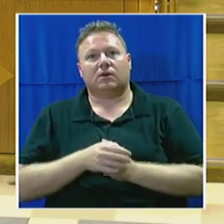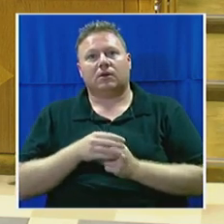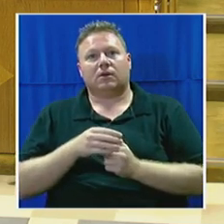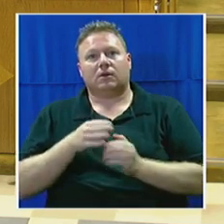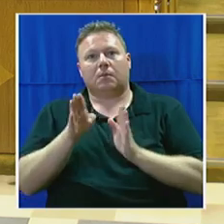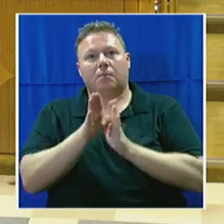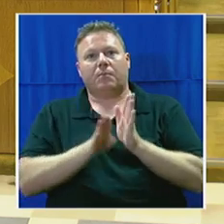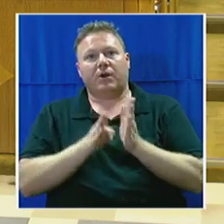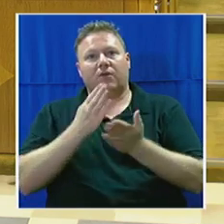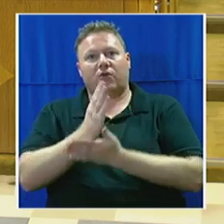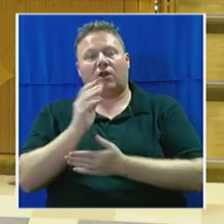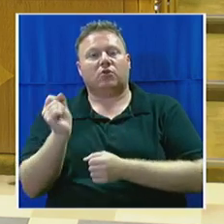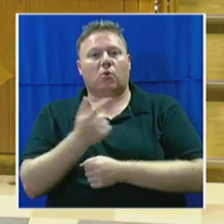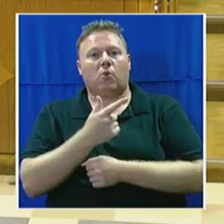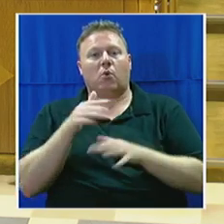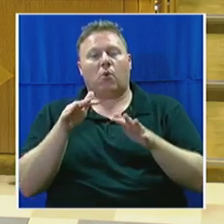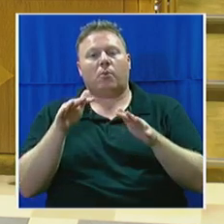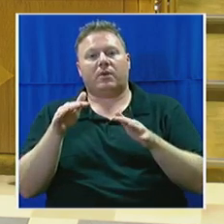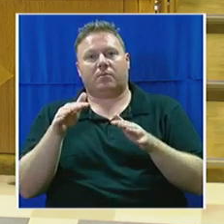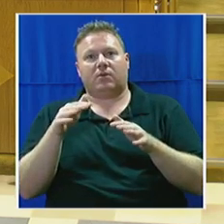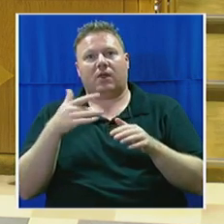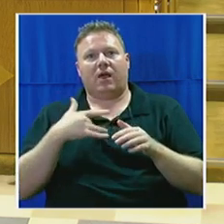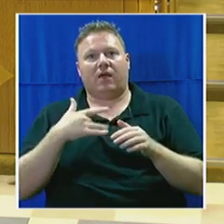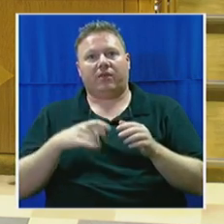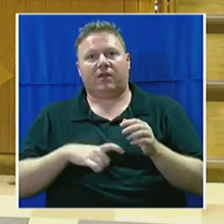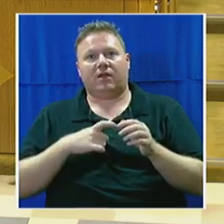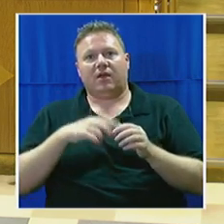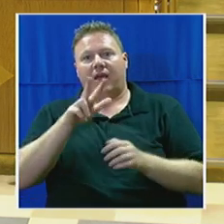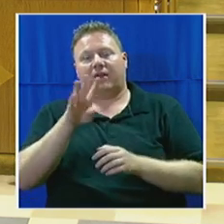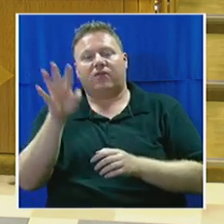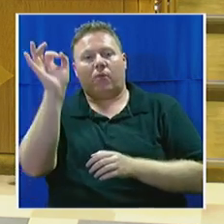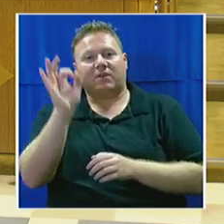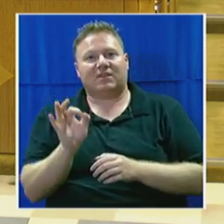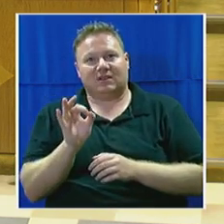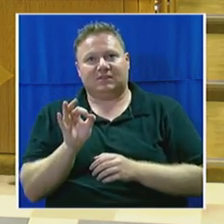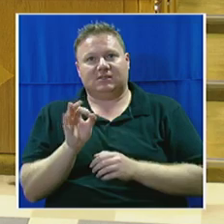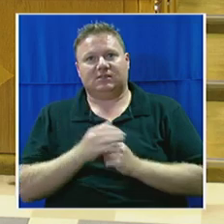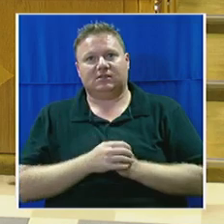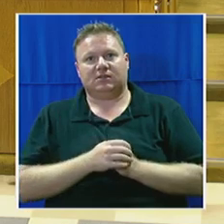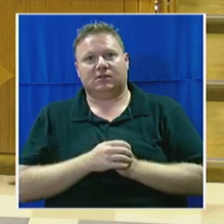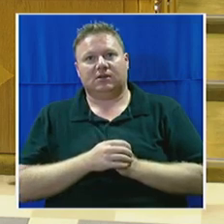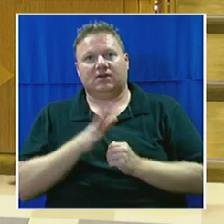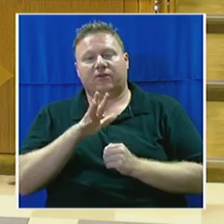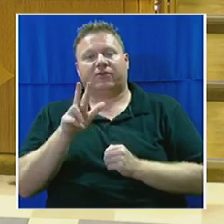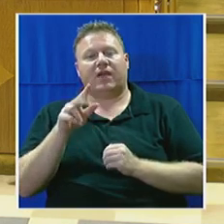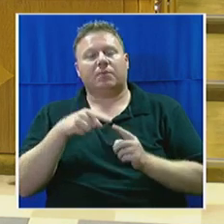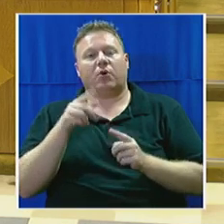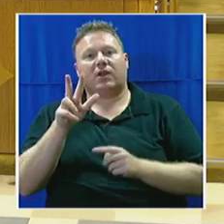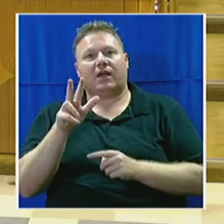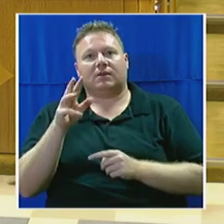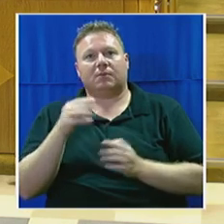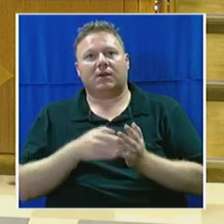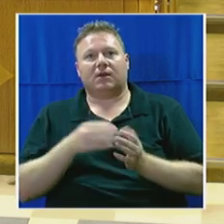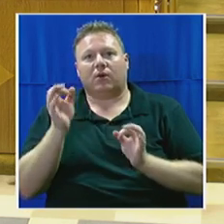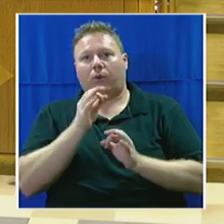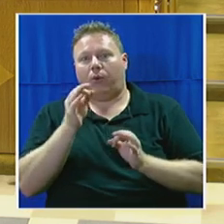care, yet 84% of the nation's 58.8 million people have no